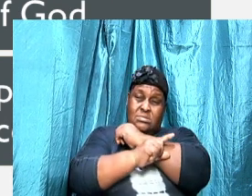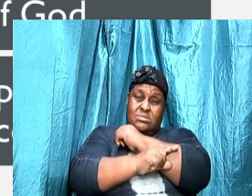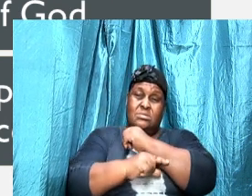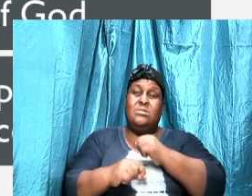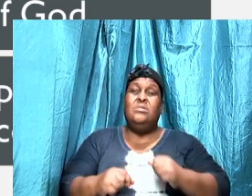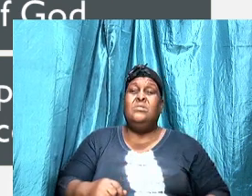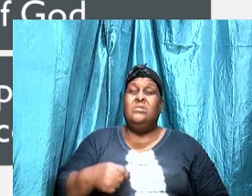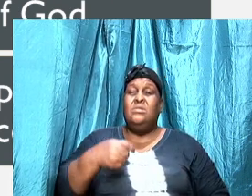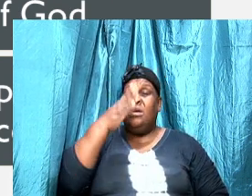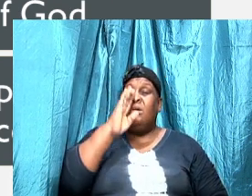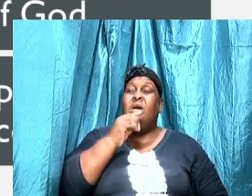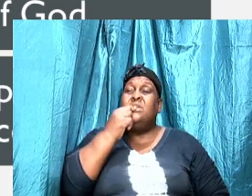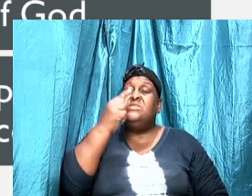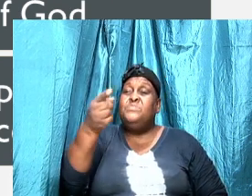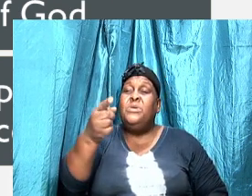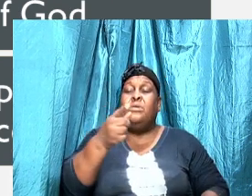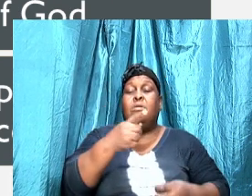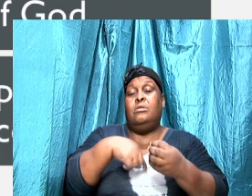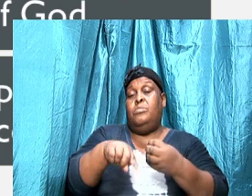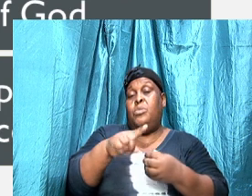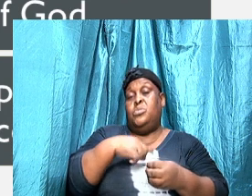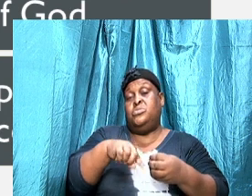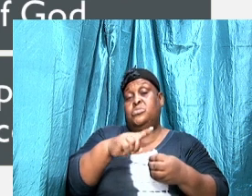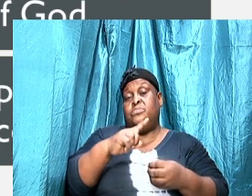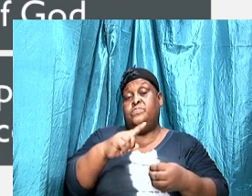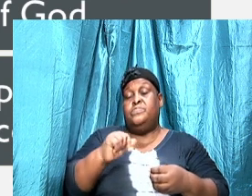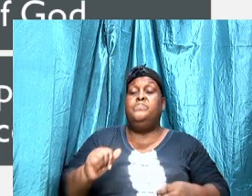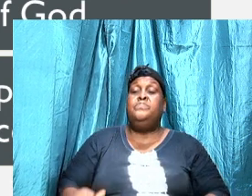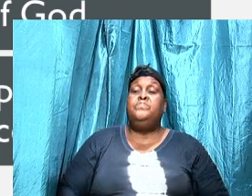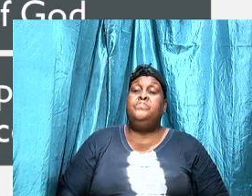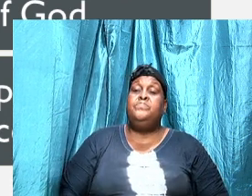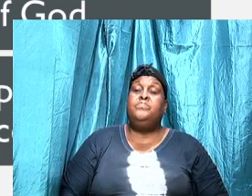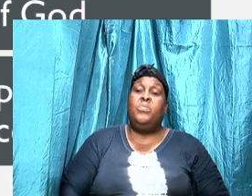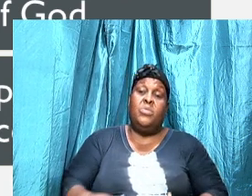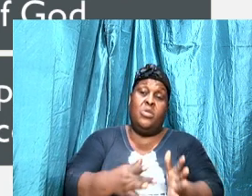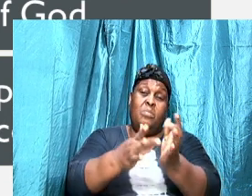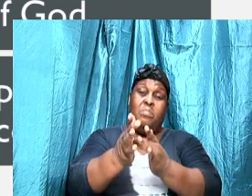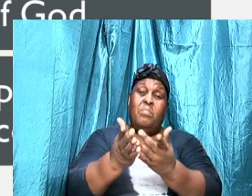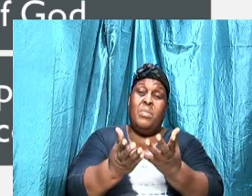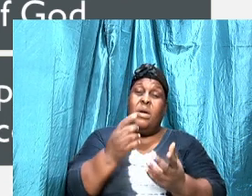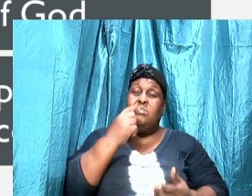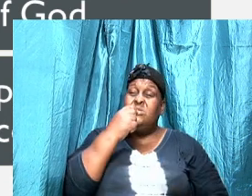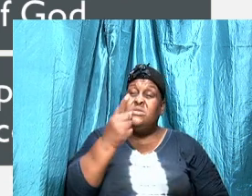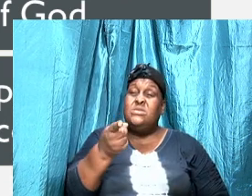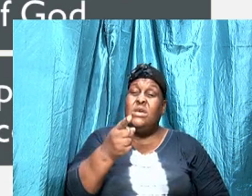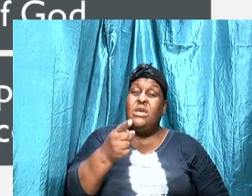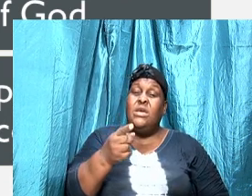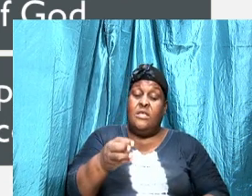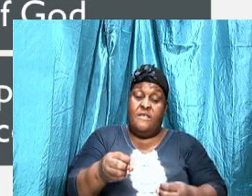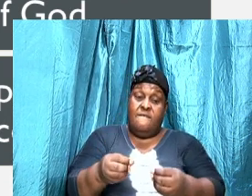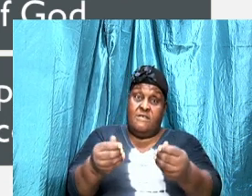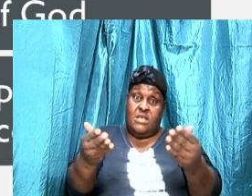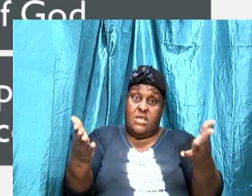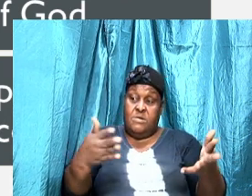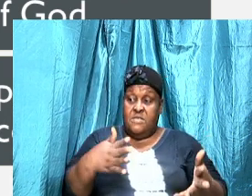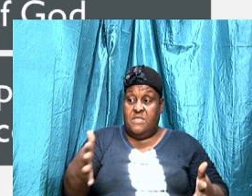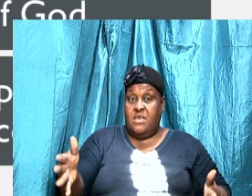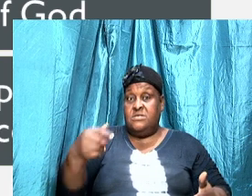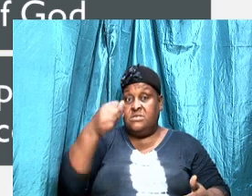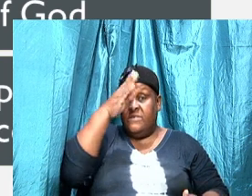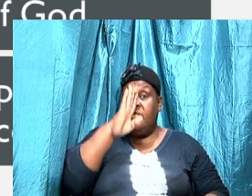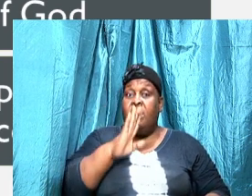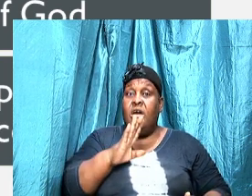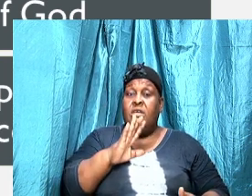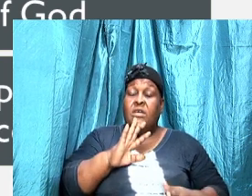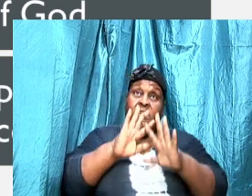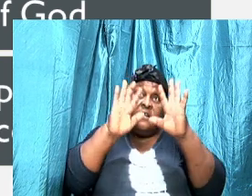he is referring to here. And what the Bible says is that the invisible things of God are clearly